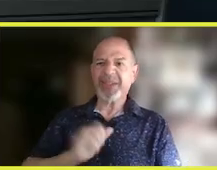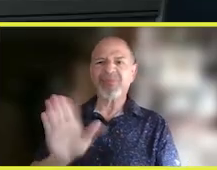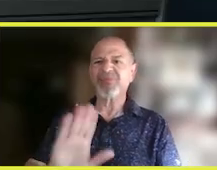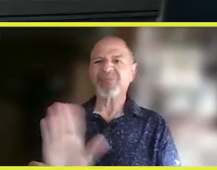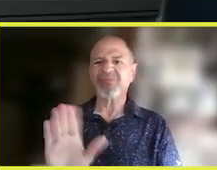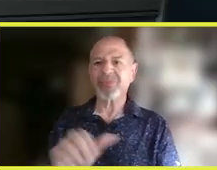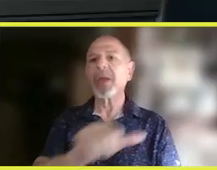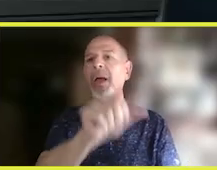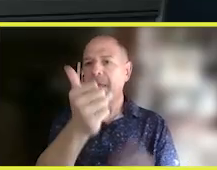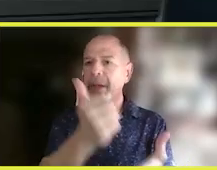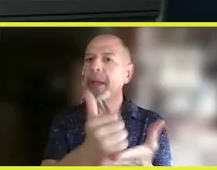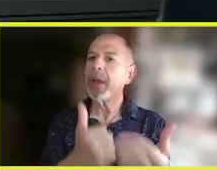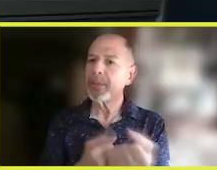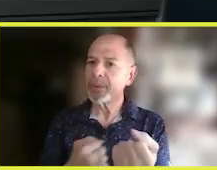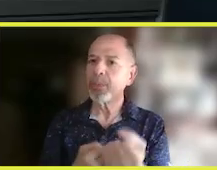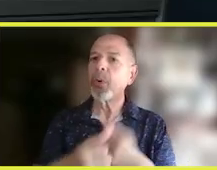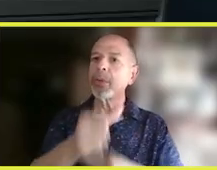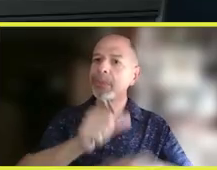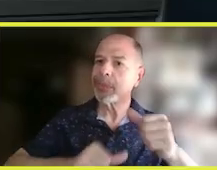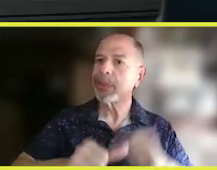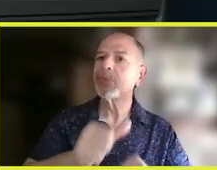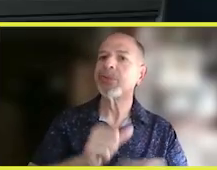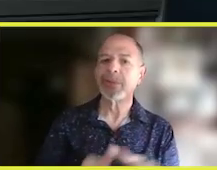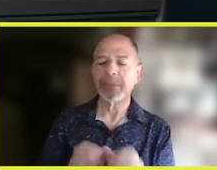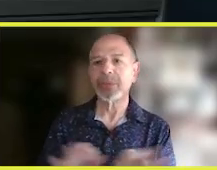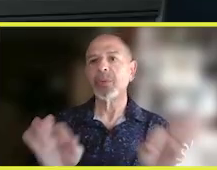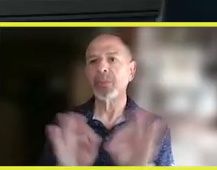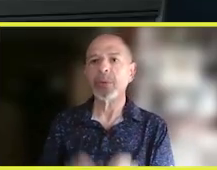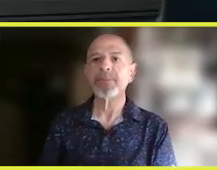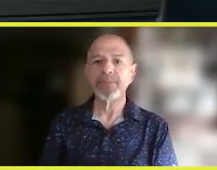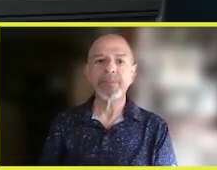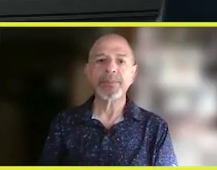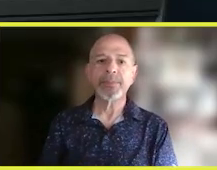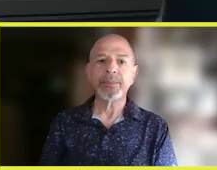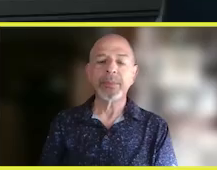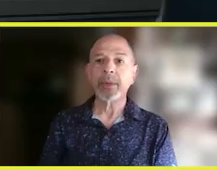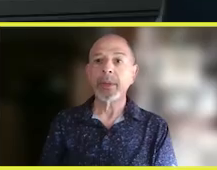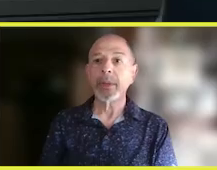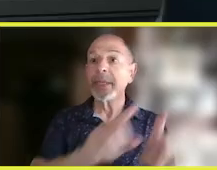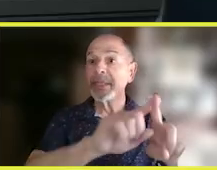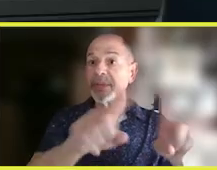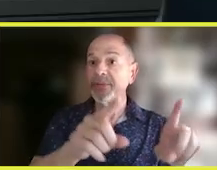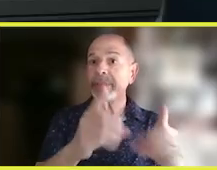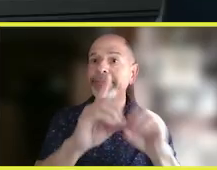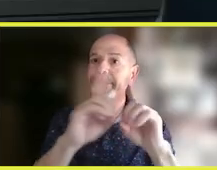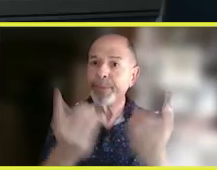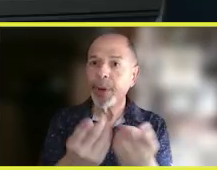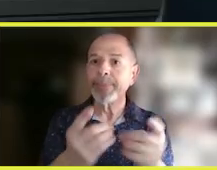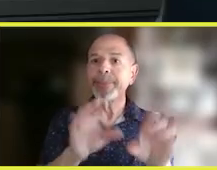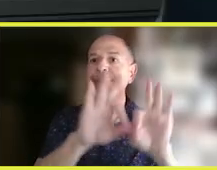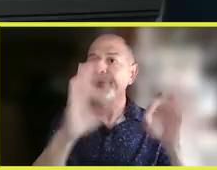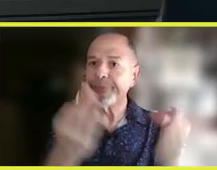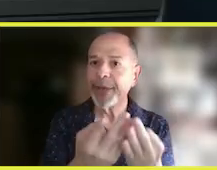our state partner organizations. And I've met so many individuals and families that are just incredible people,